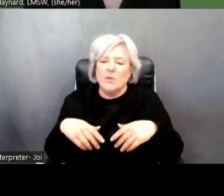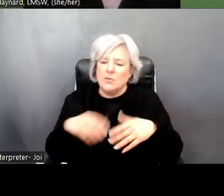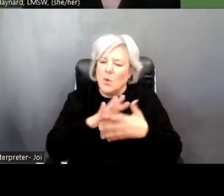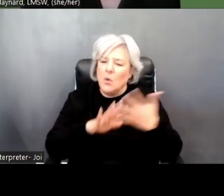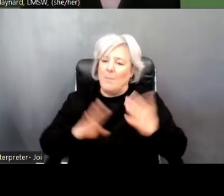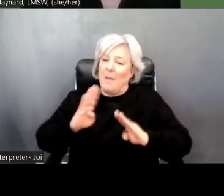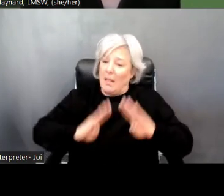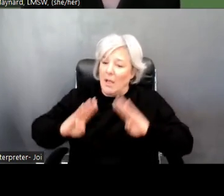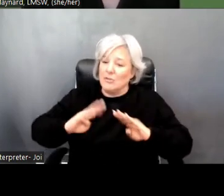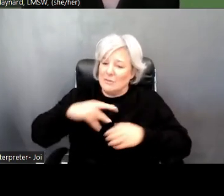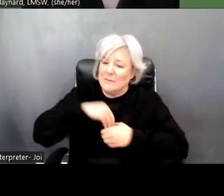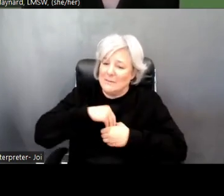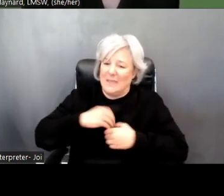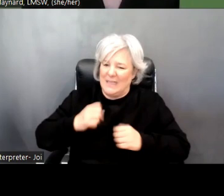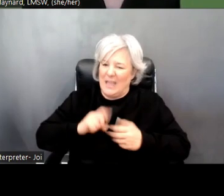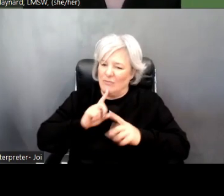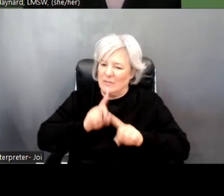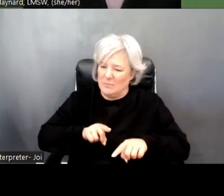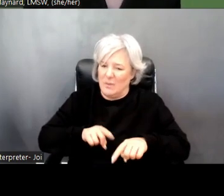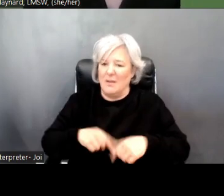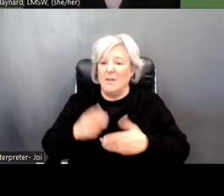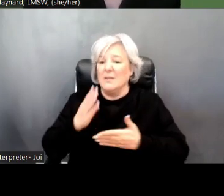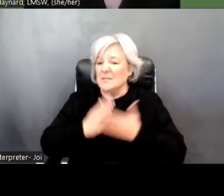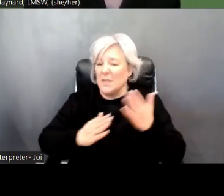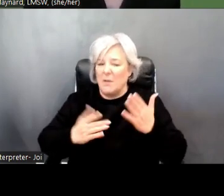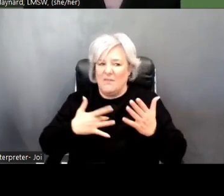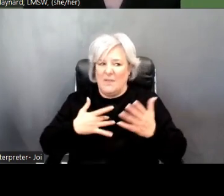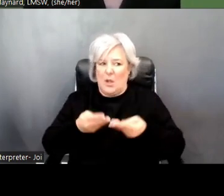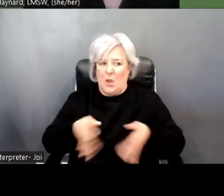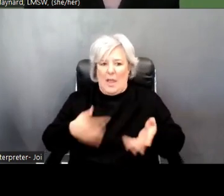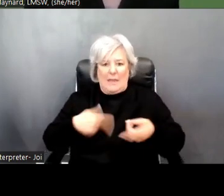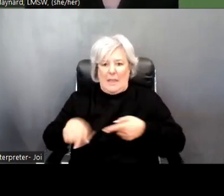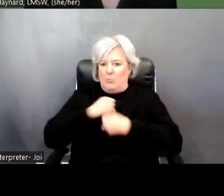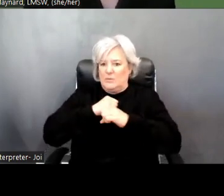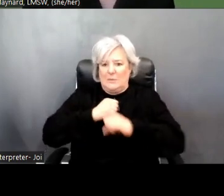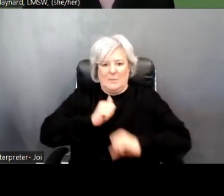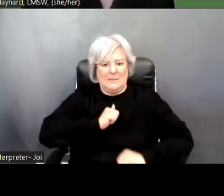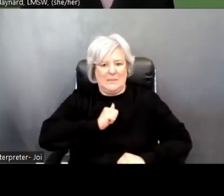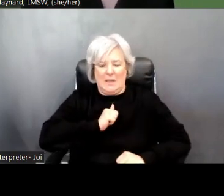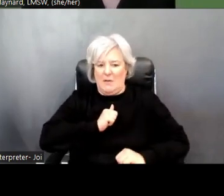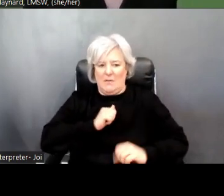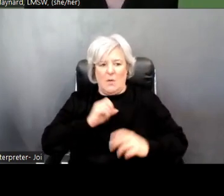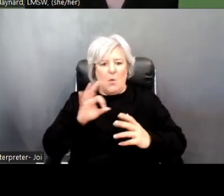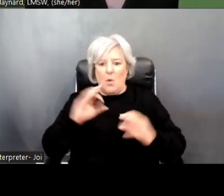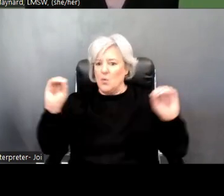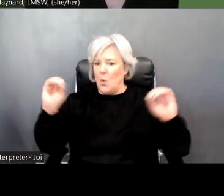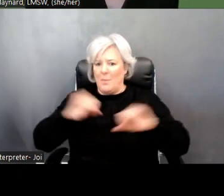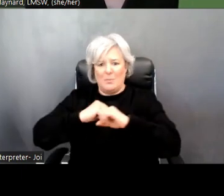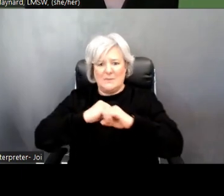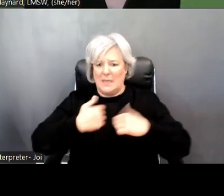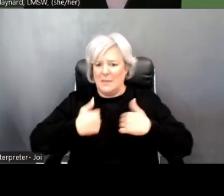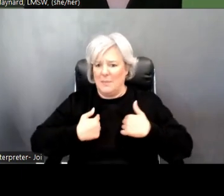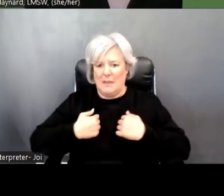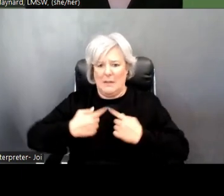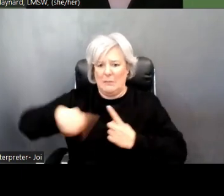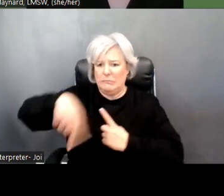Children who have experienced an inability to protect themselves or who lacked protection from their